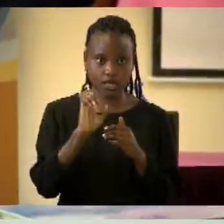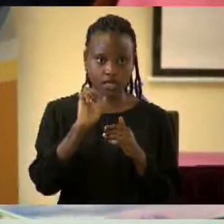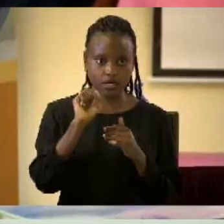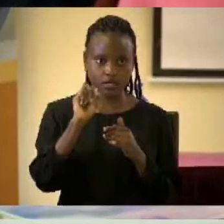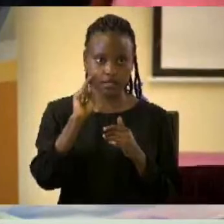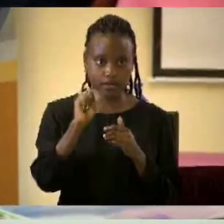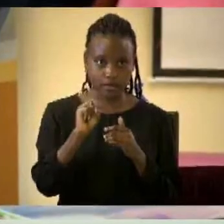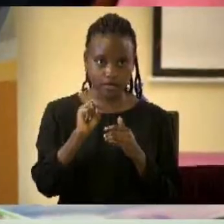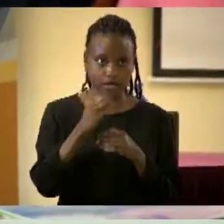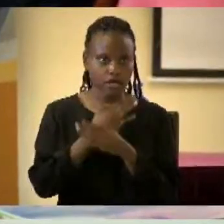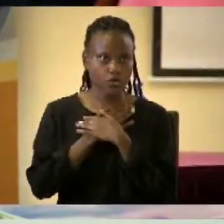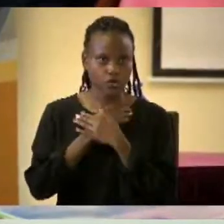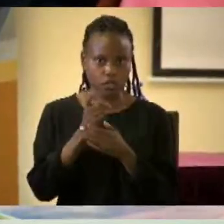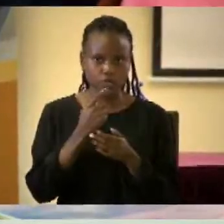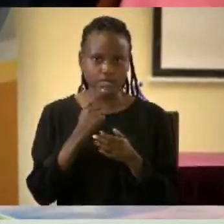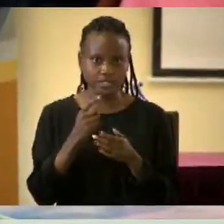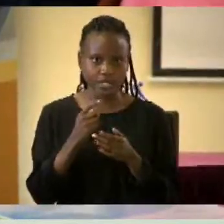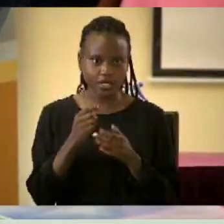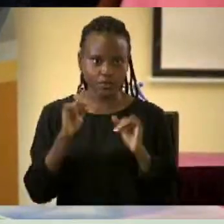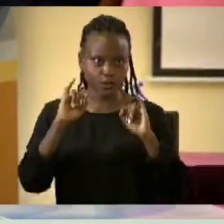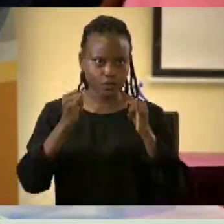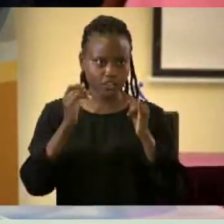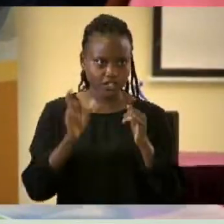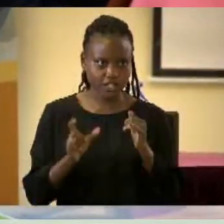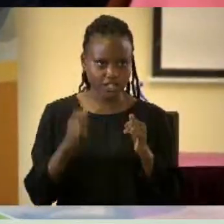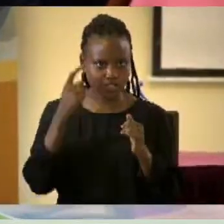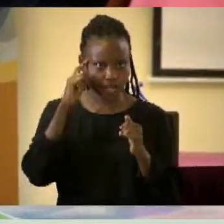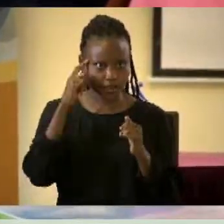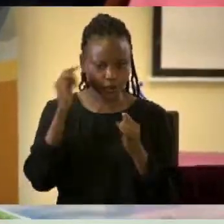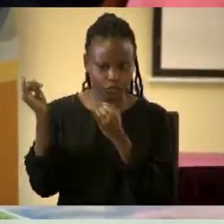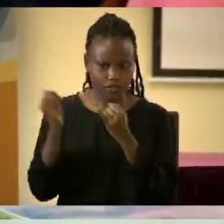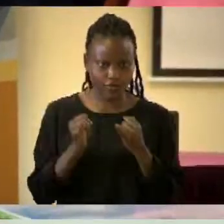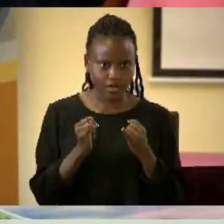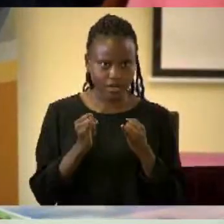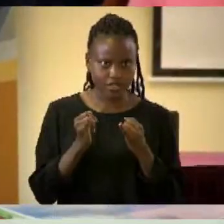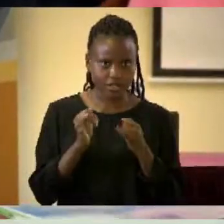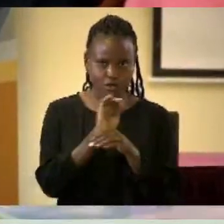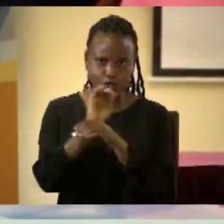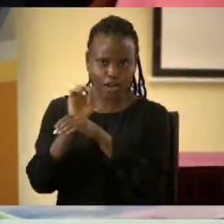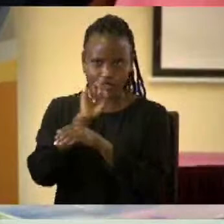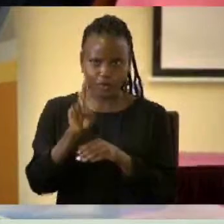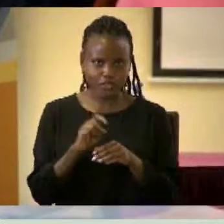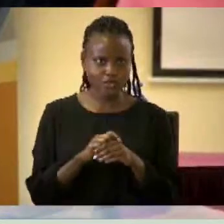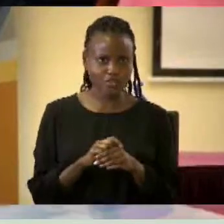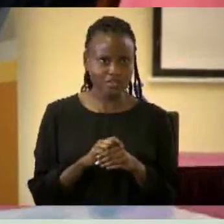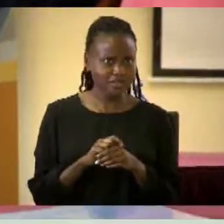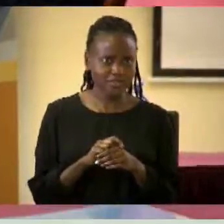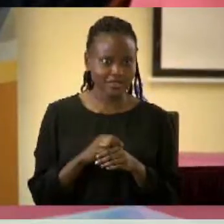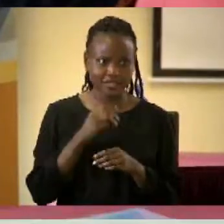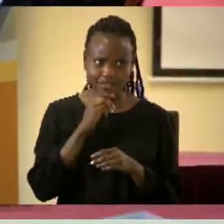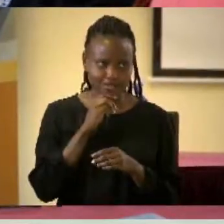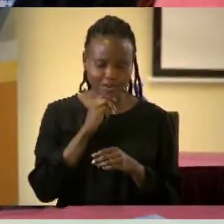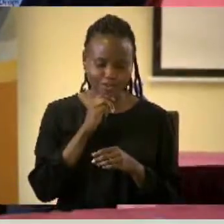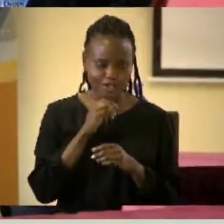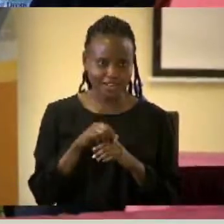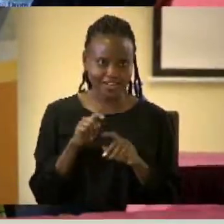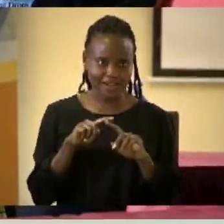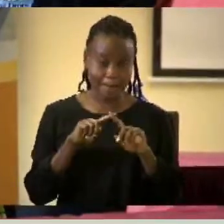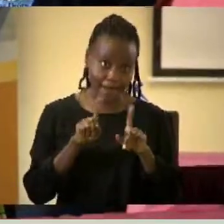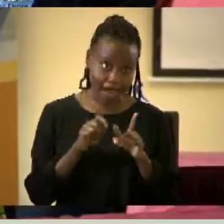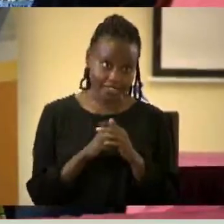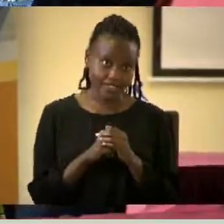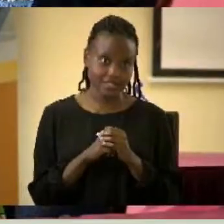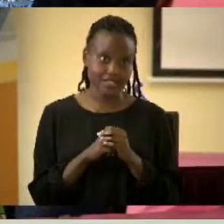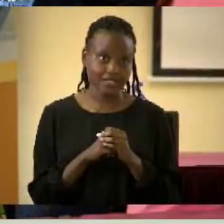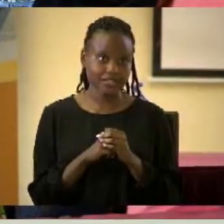When your colleague said he was a journalist, I was thinking he's going to invite us to ask questions. So I was also wondering. But let me just